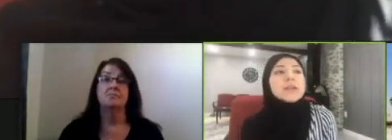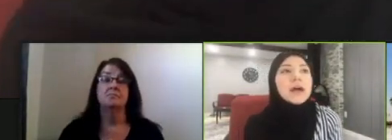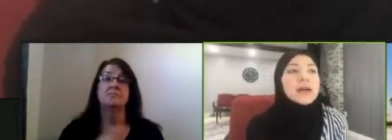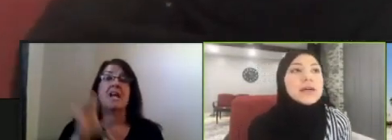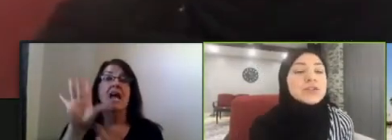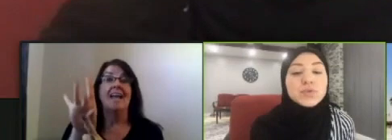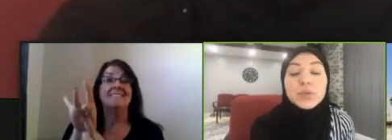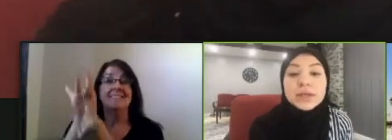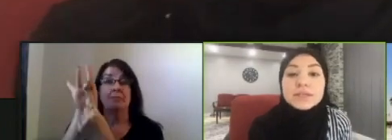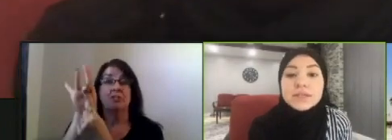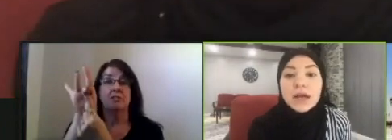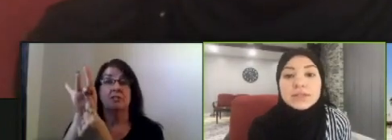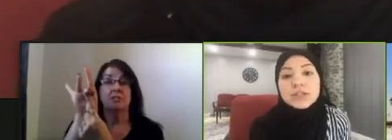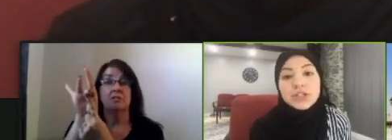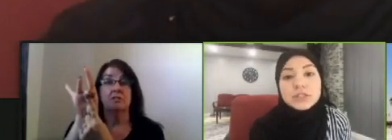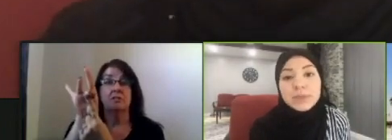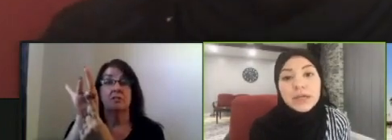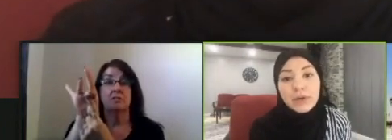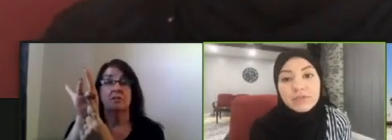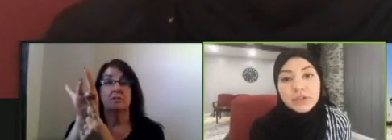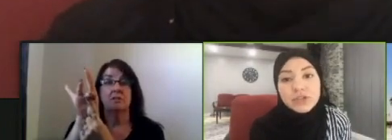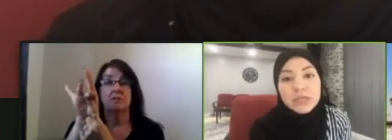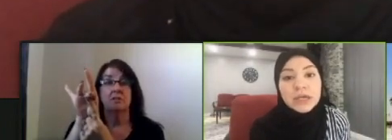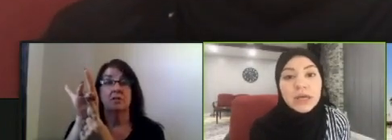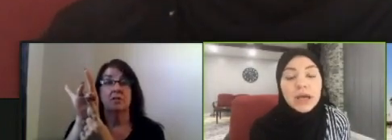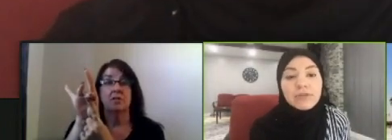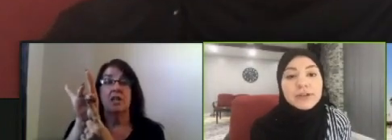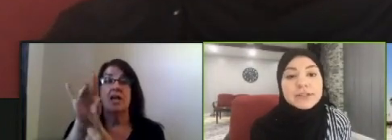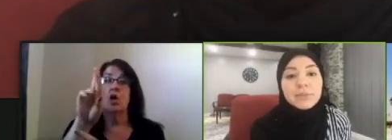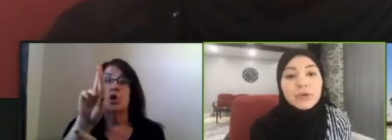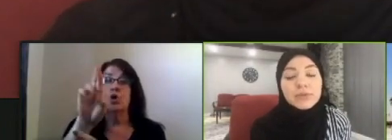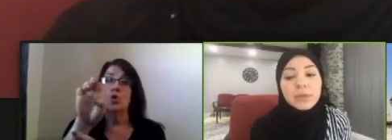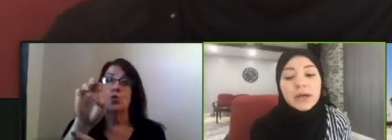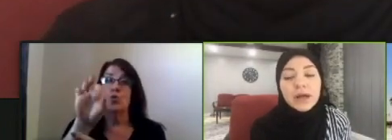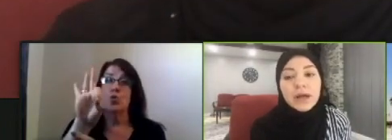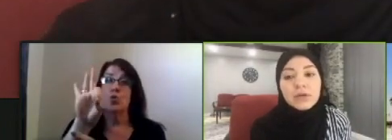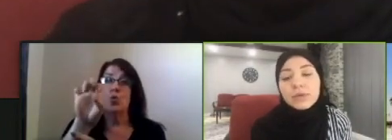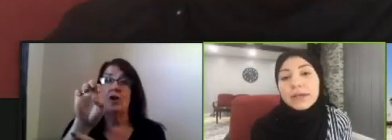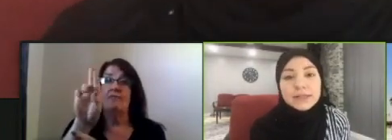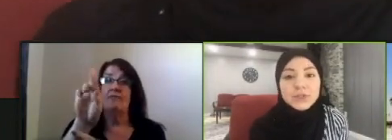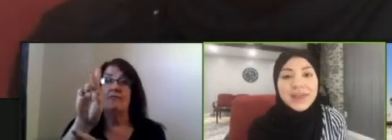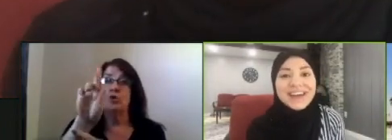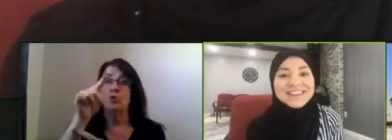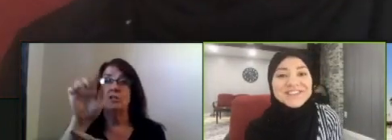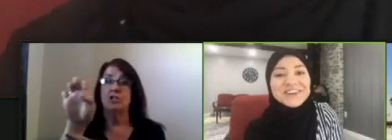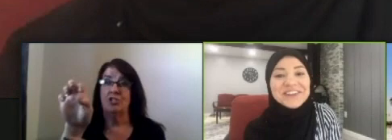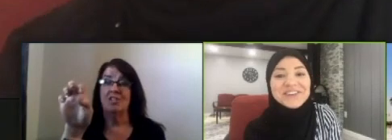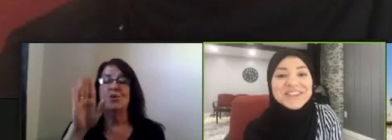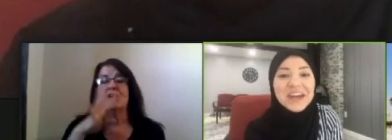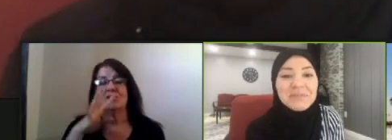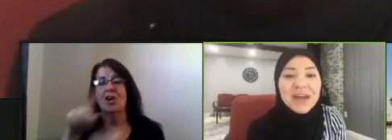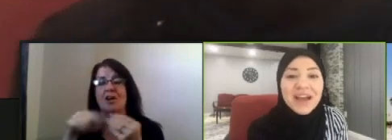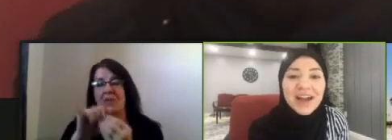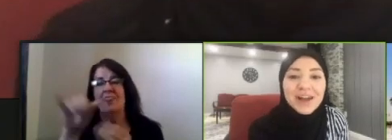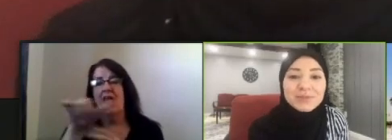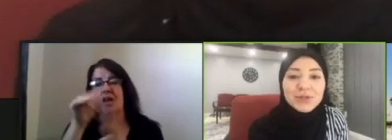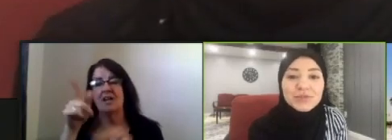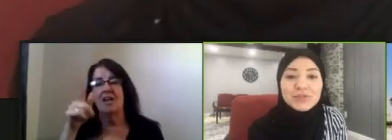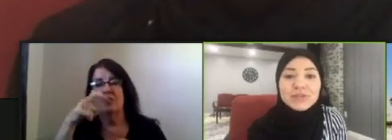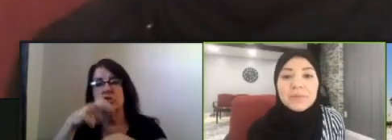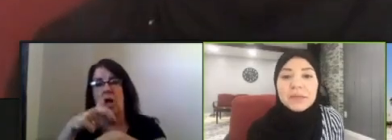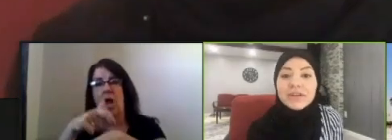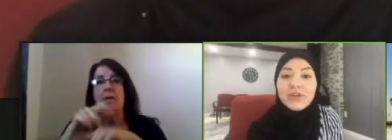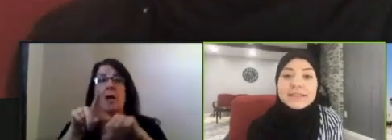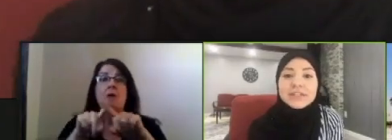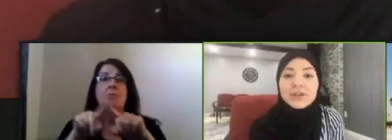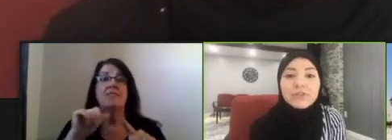exceptions to this, such as being a refugee, for example, but we'll get into that during another time. So if you do